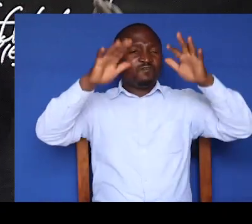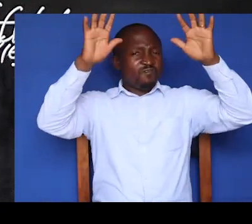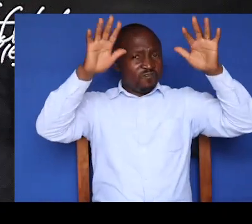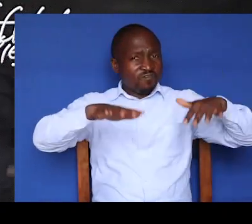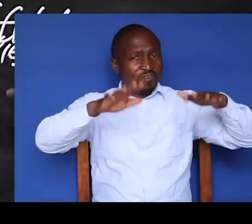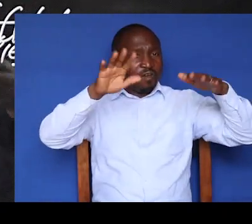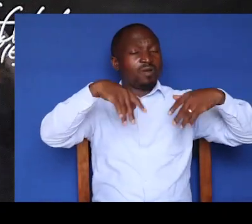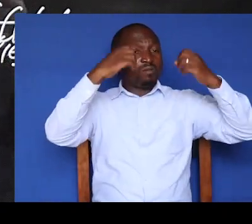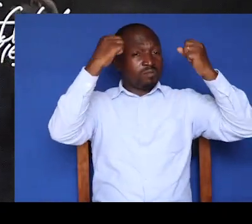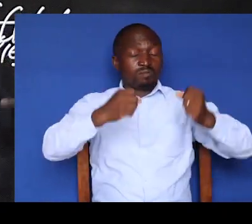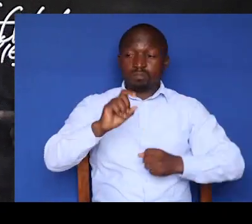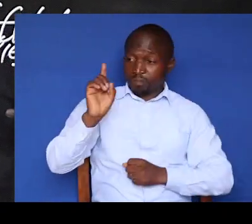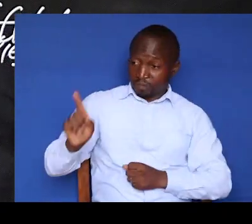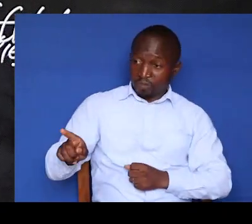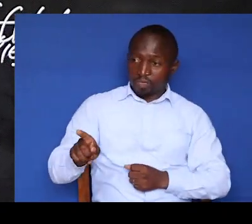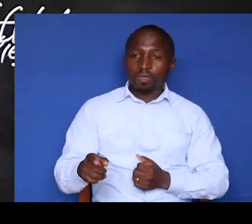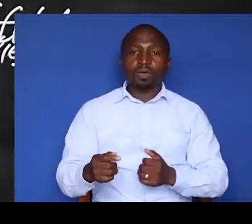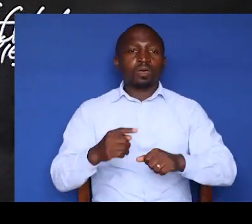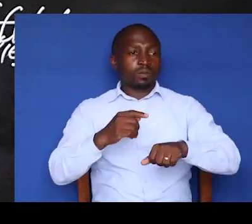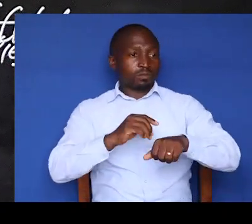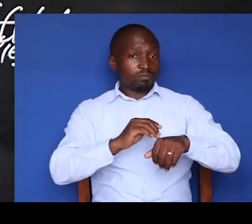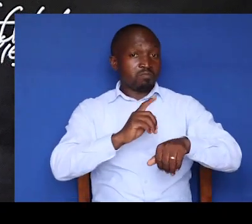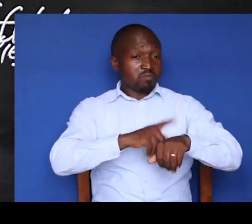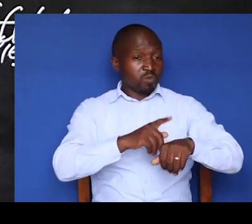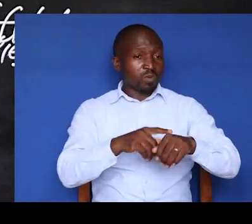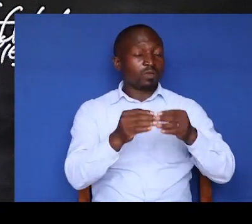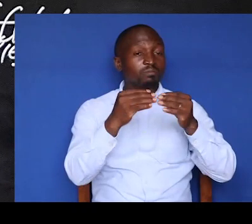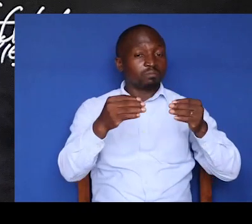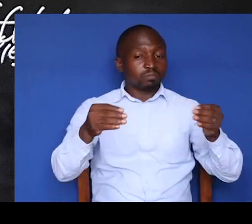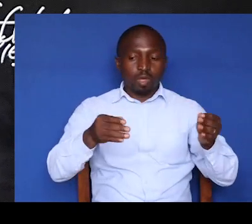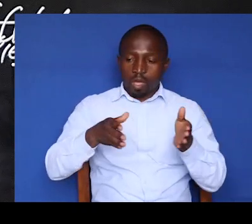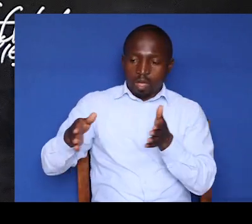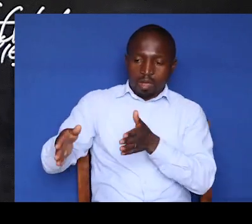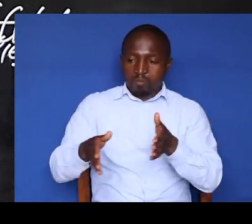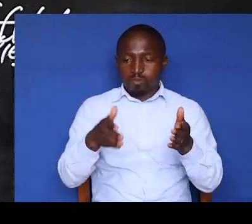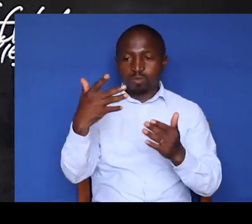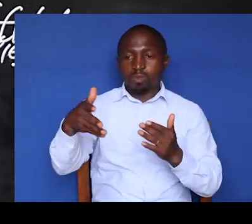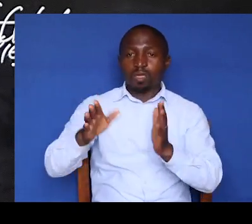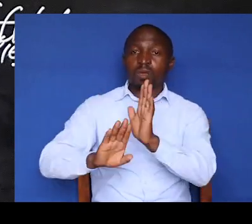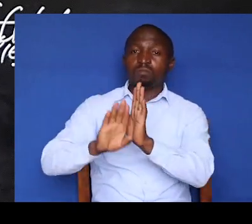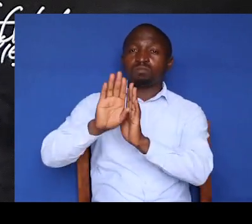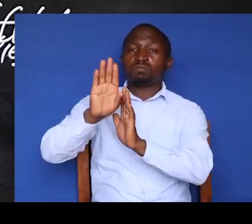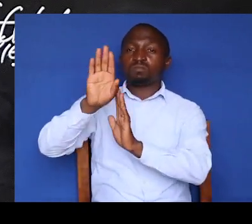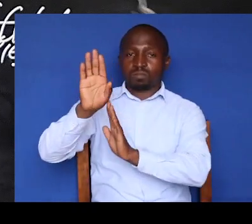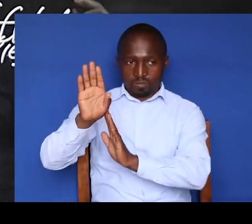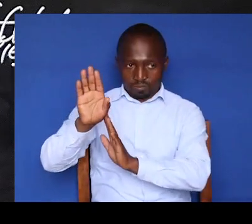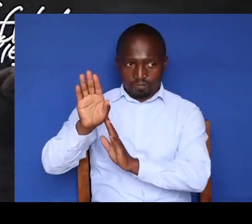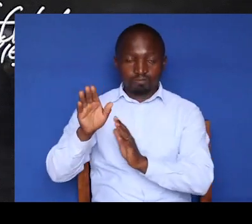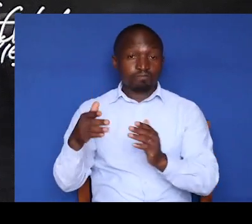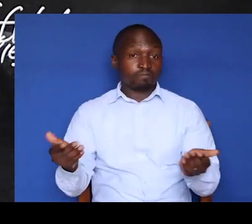rain, it may take time for the river to develop high volume of water.